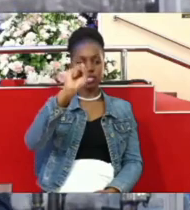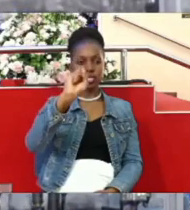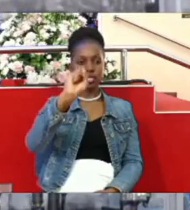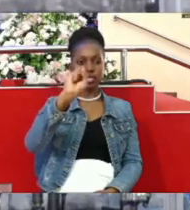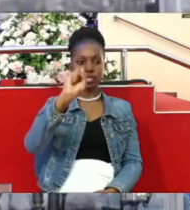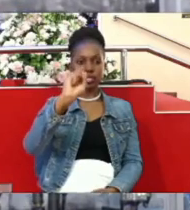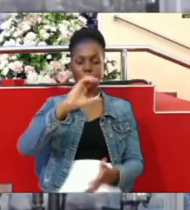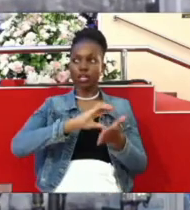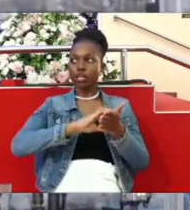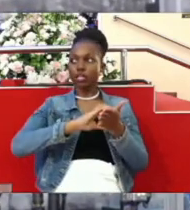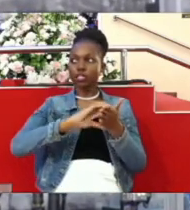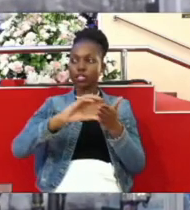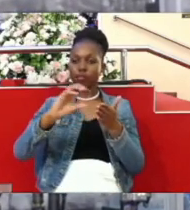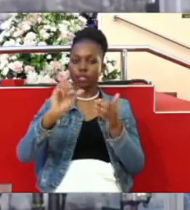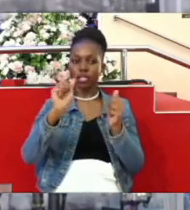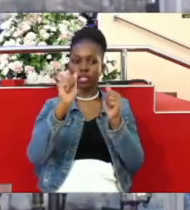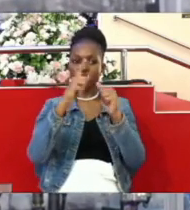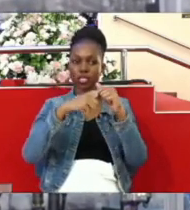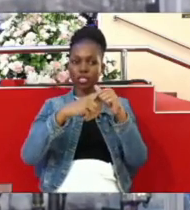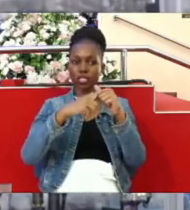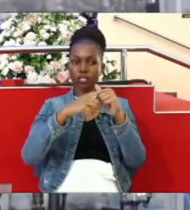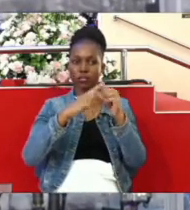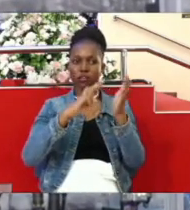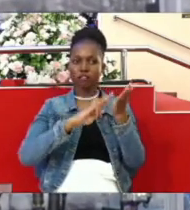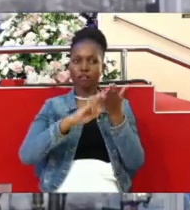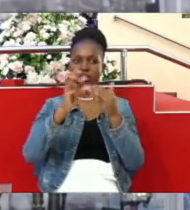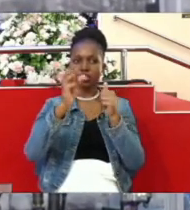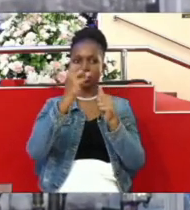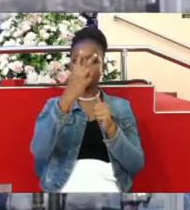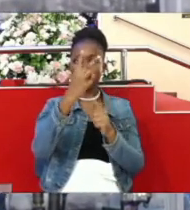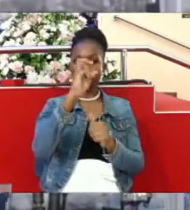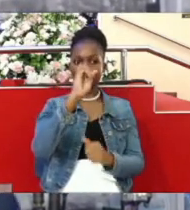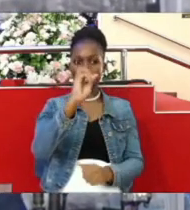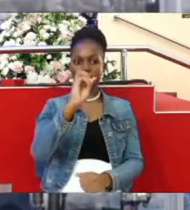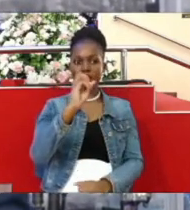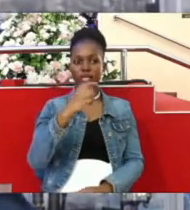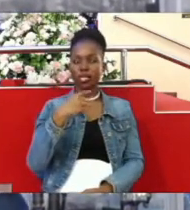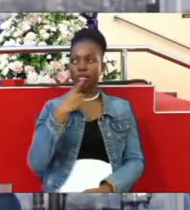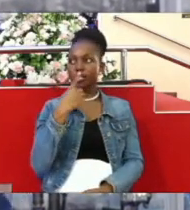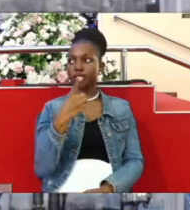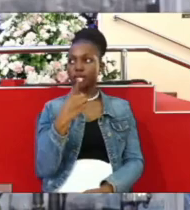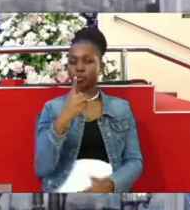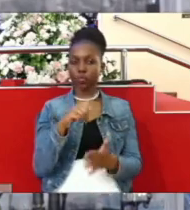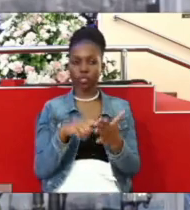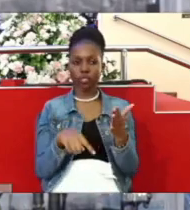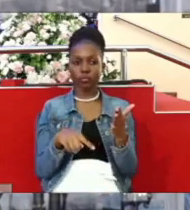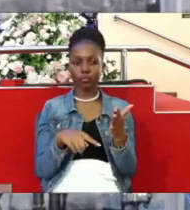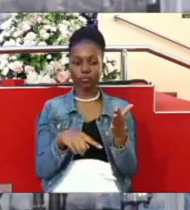26, verse 20. The Bible says, but the huntsmen of Gerar.